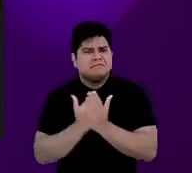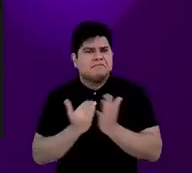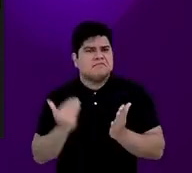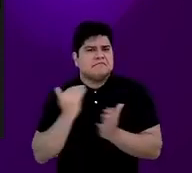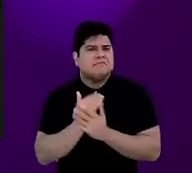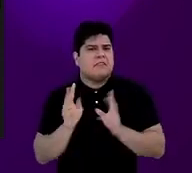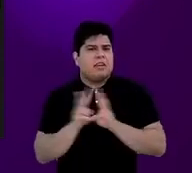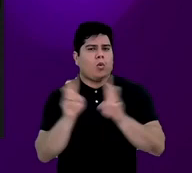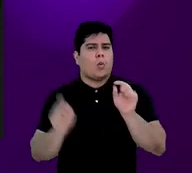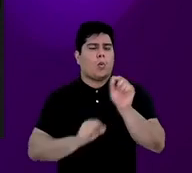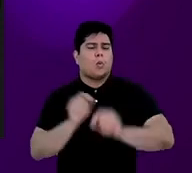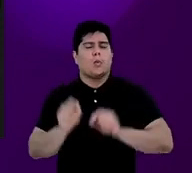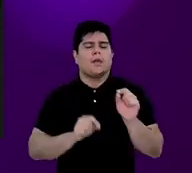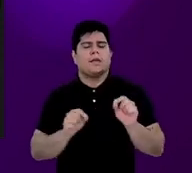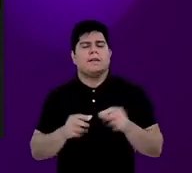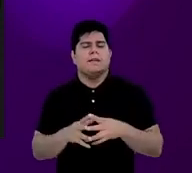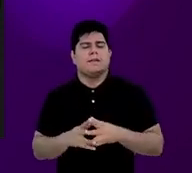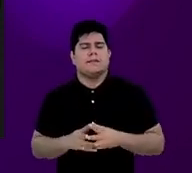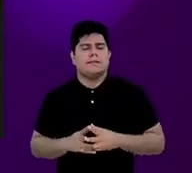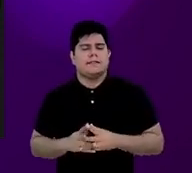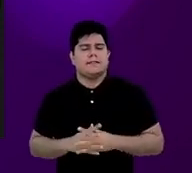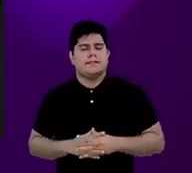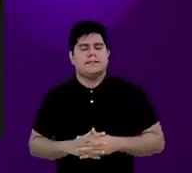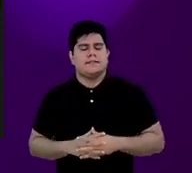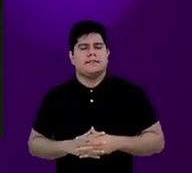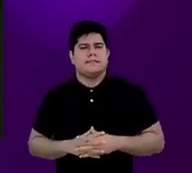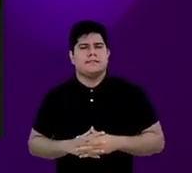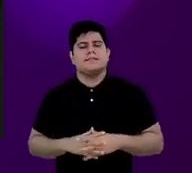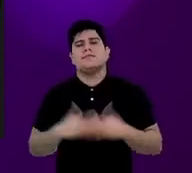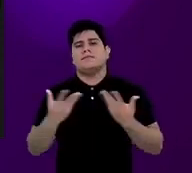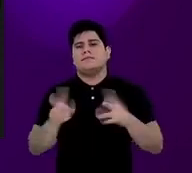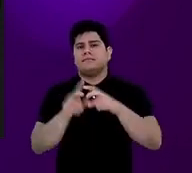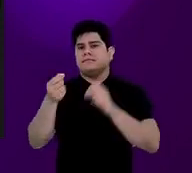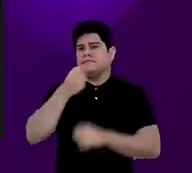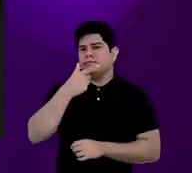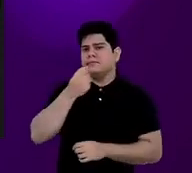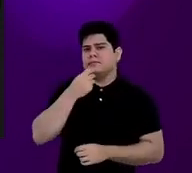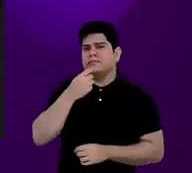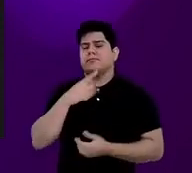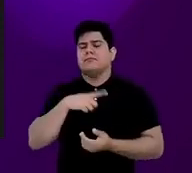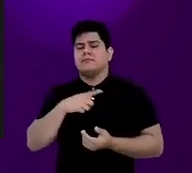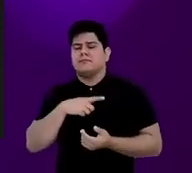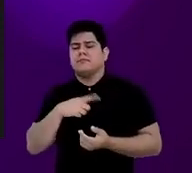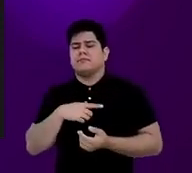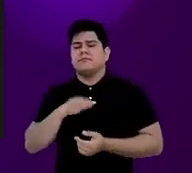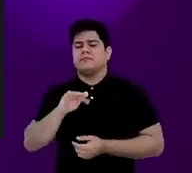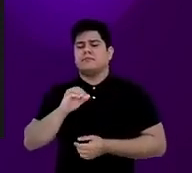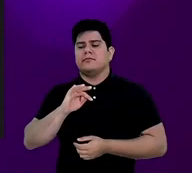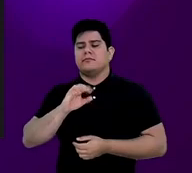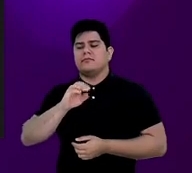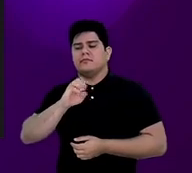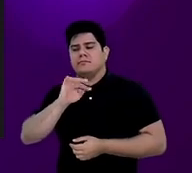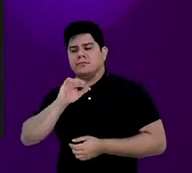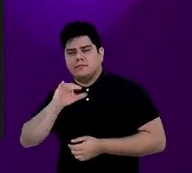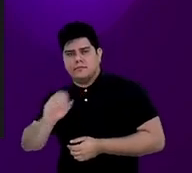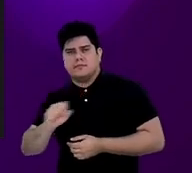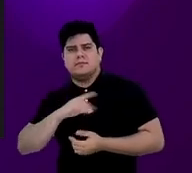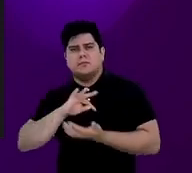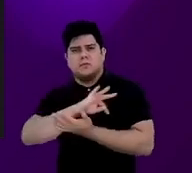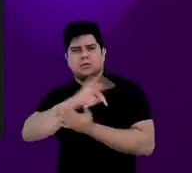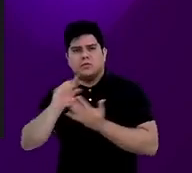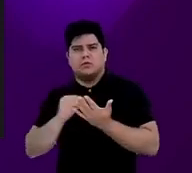LED photoceutic medication. Thank you very much for coming. Yes, actually, I would like to